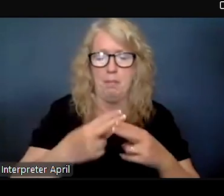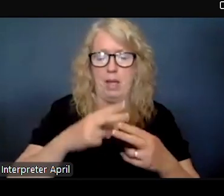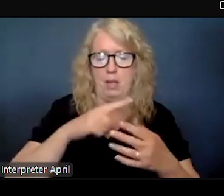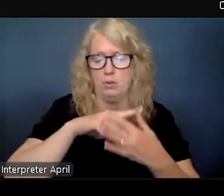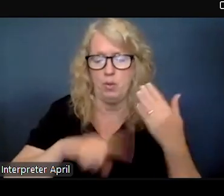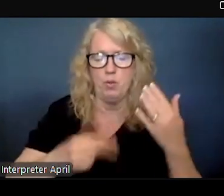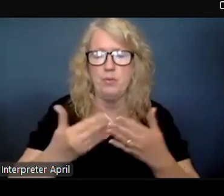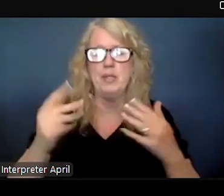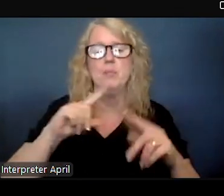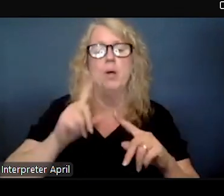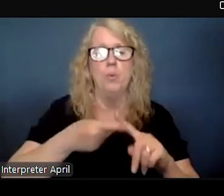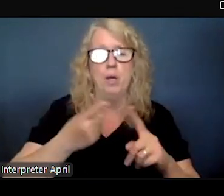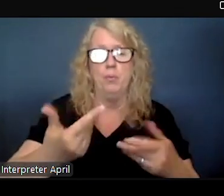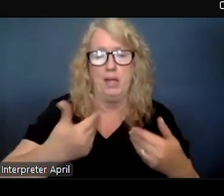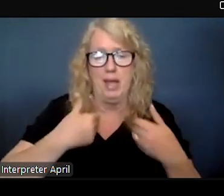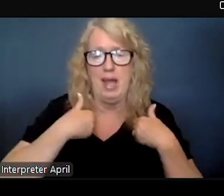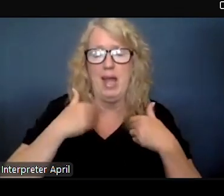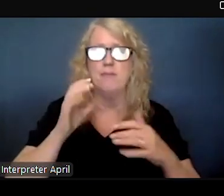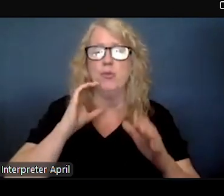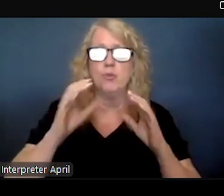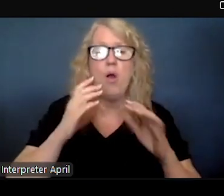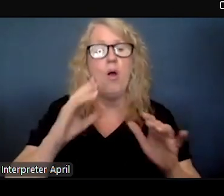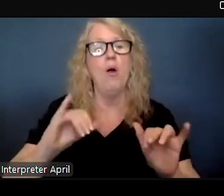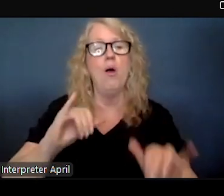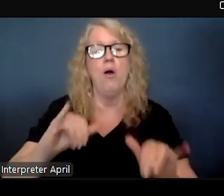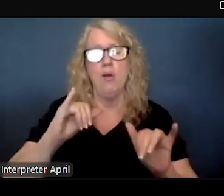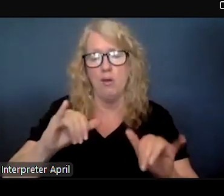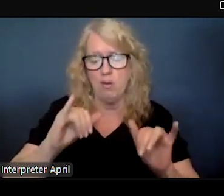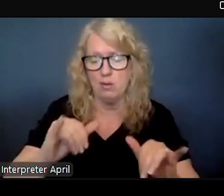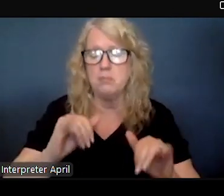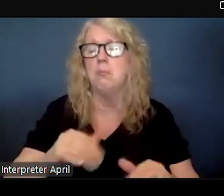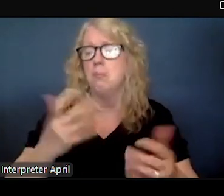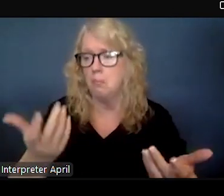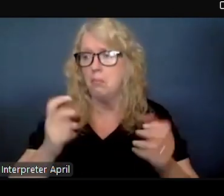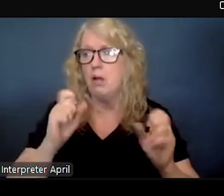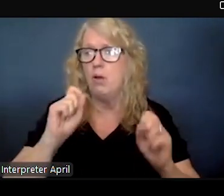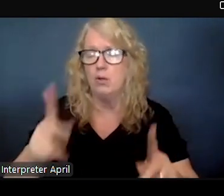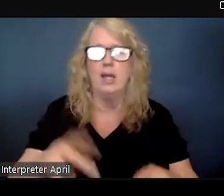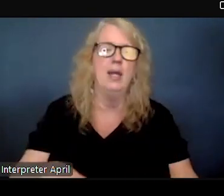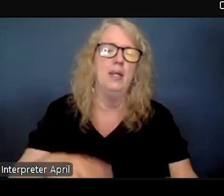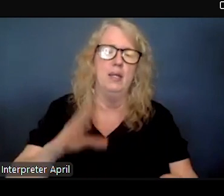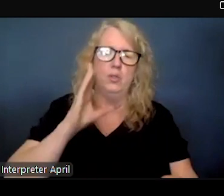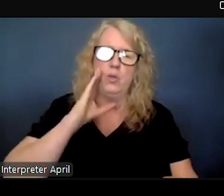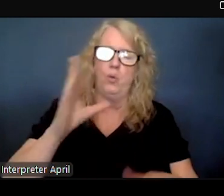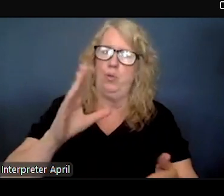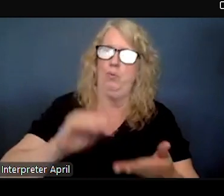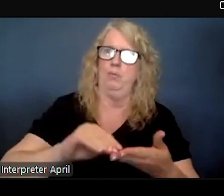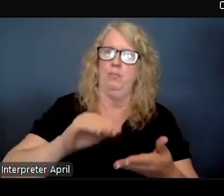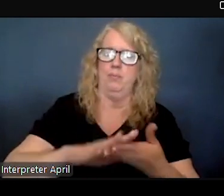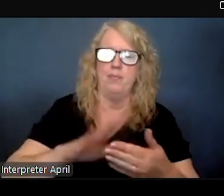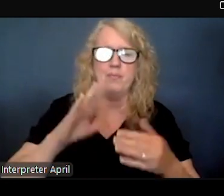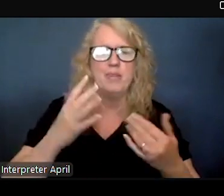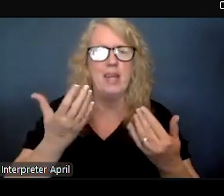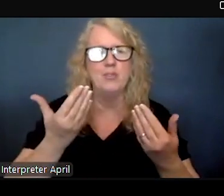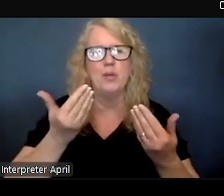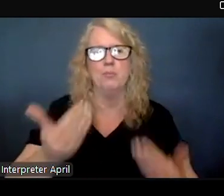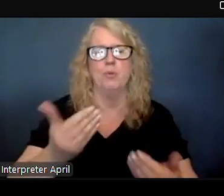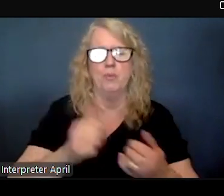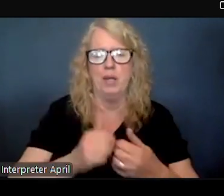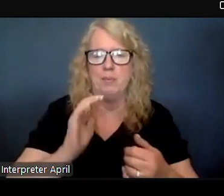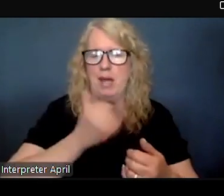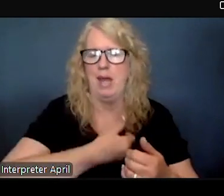having those conversations, sometimes you think, oh, okay, you do have a PCP. Okay, then let's note that, right? So as we move along